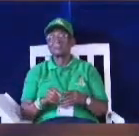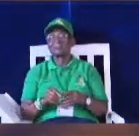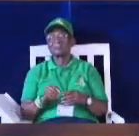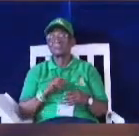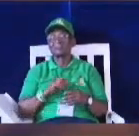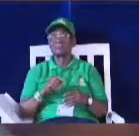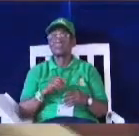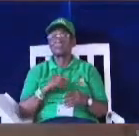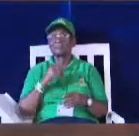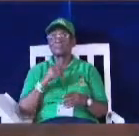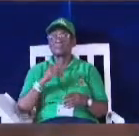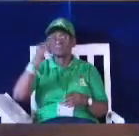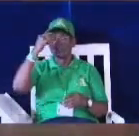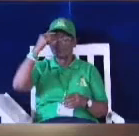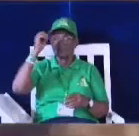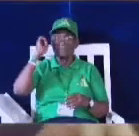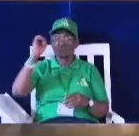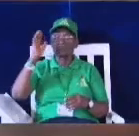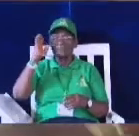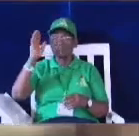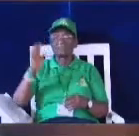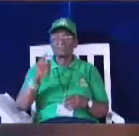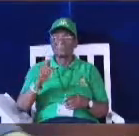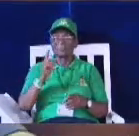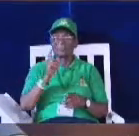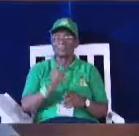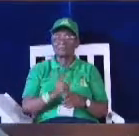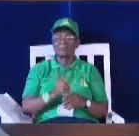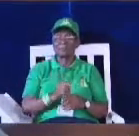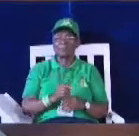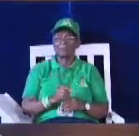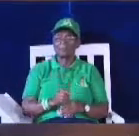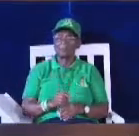I thought he would just say, son, be healed. No.